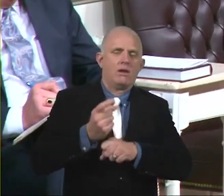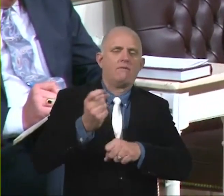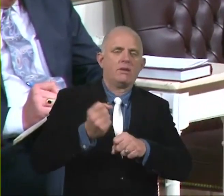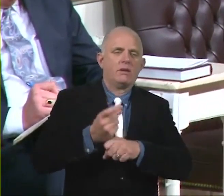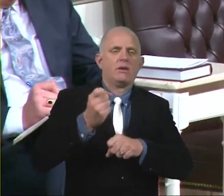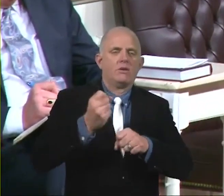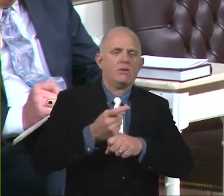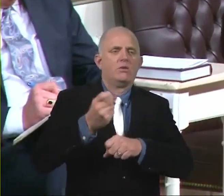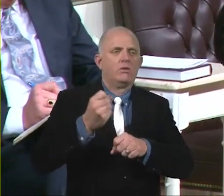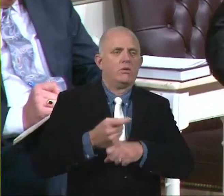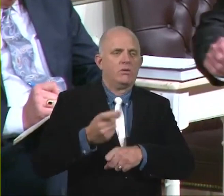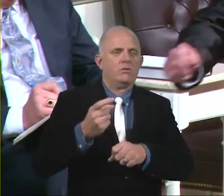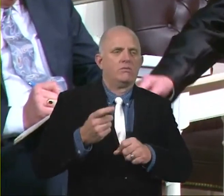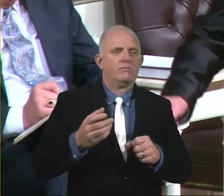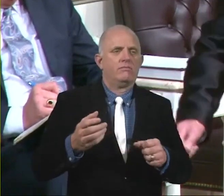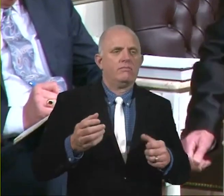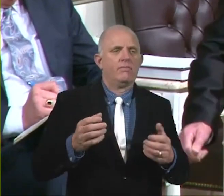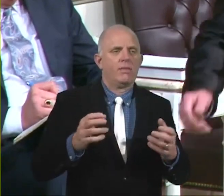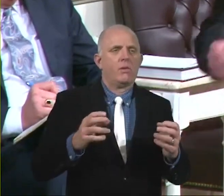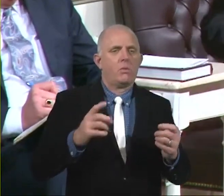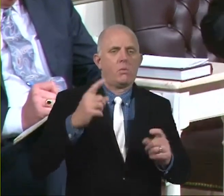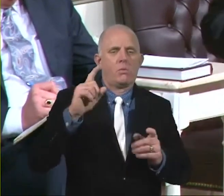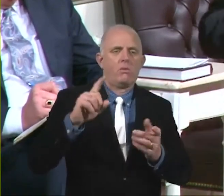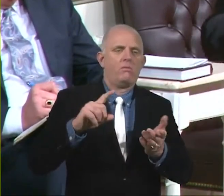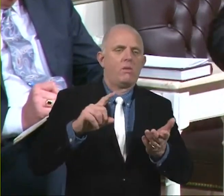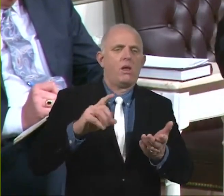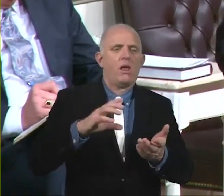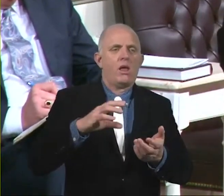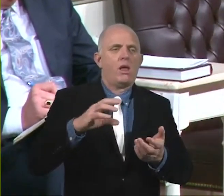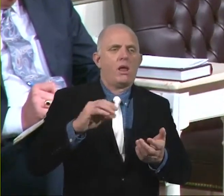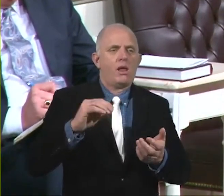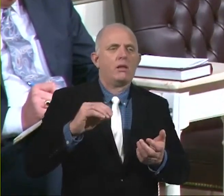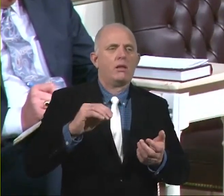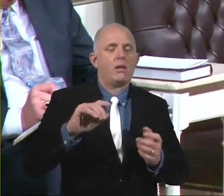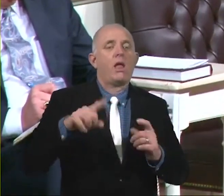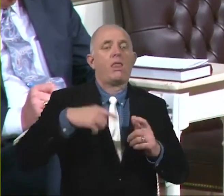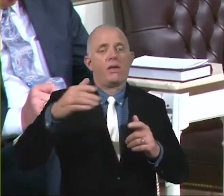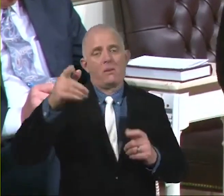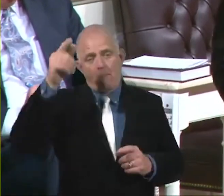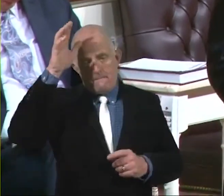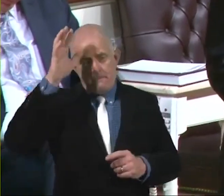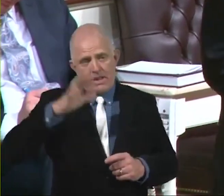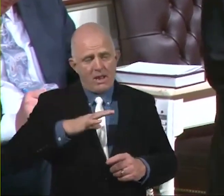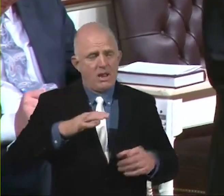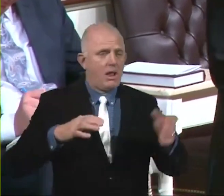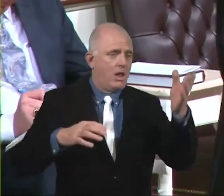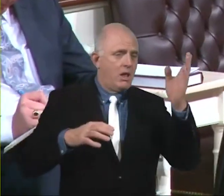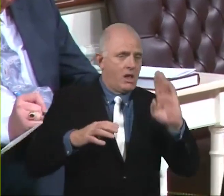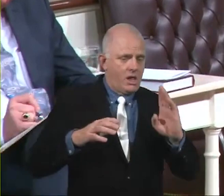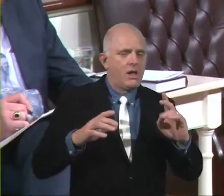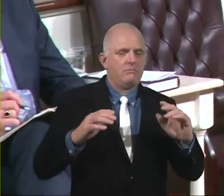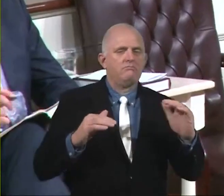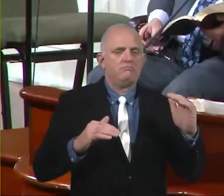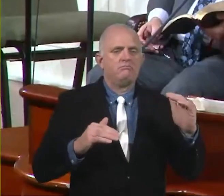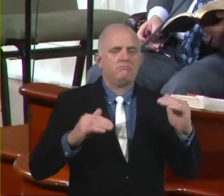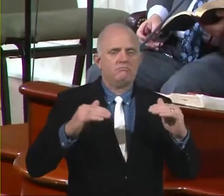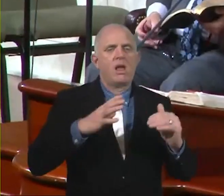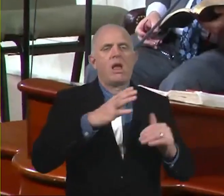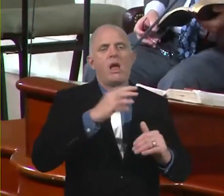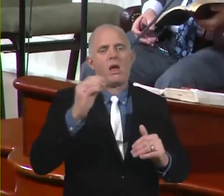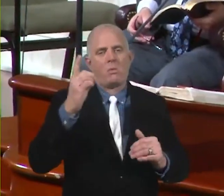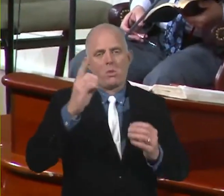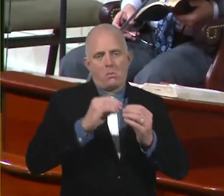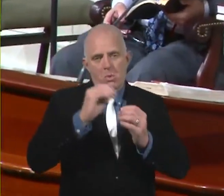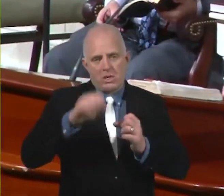if you break it down, it's called at one month. And that put man and God at one again. And for another whole year. And